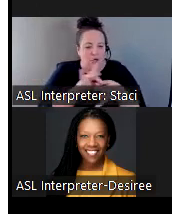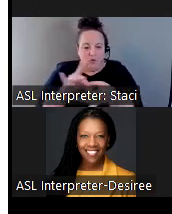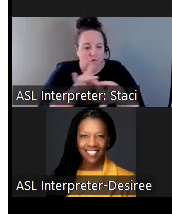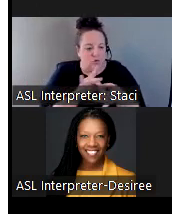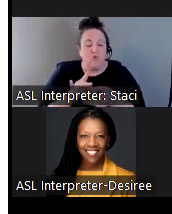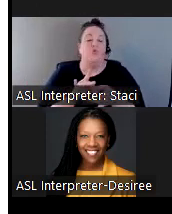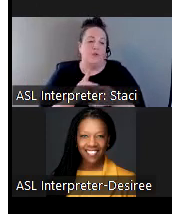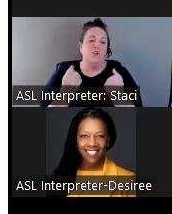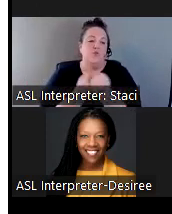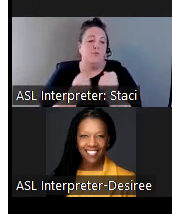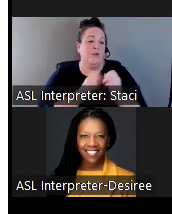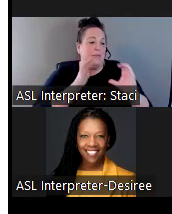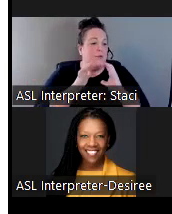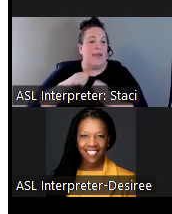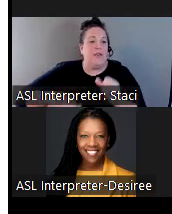of that support.